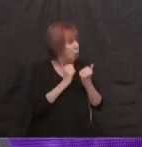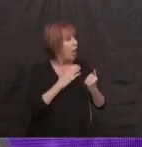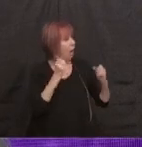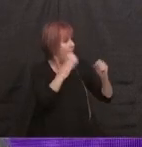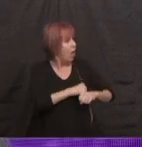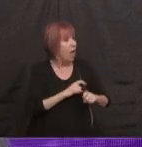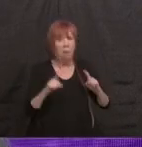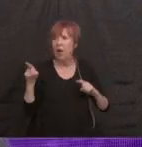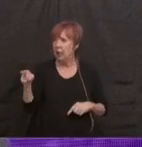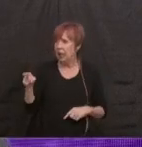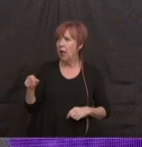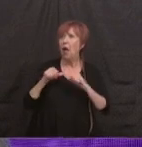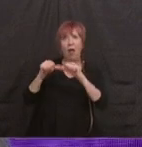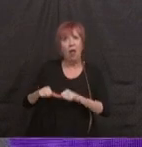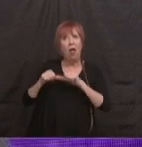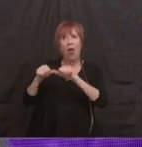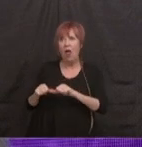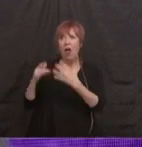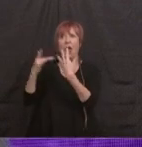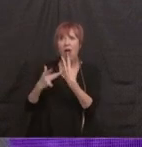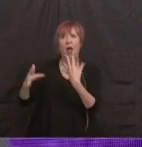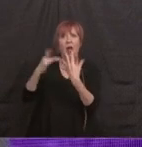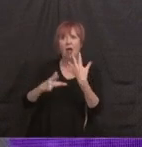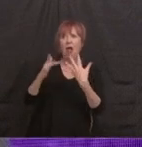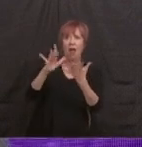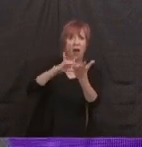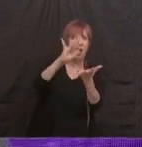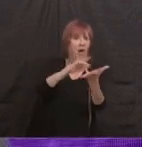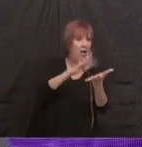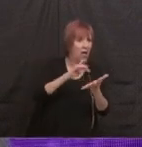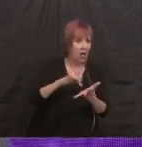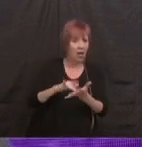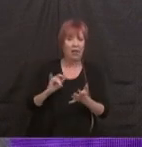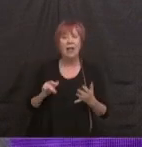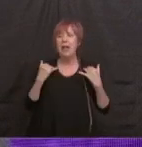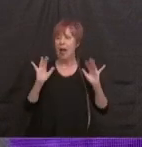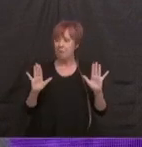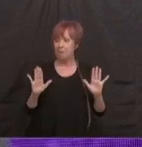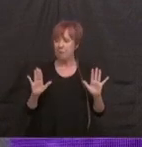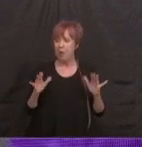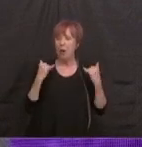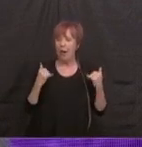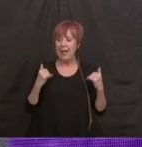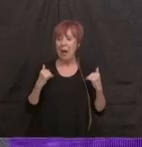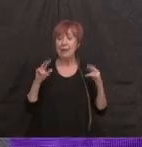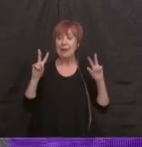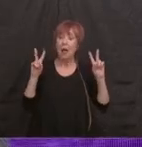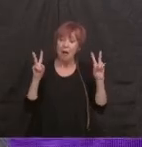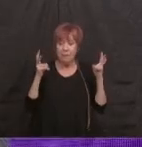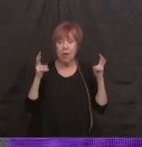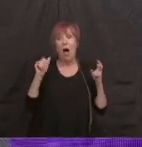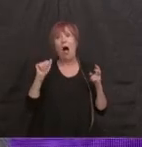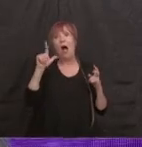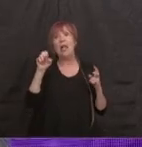himself was ongoingly committing infractions in this arena. Now, granted, this is all alleged, and I do not want to,